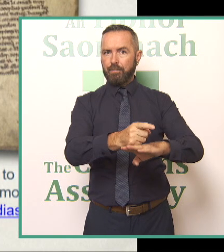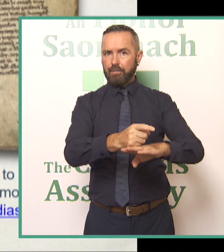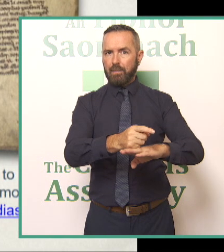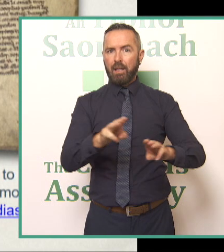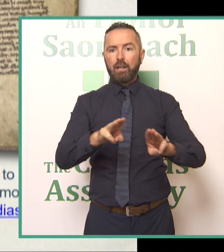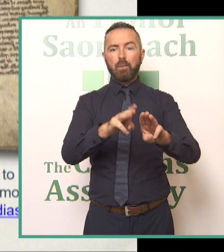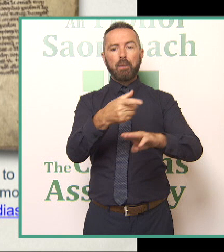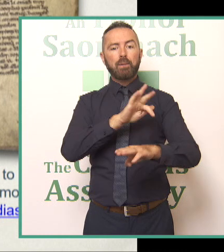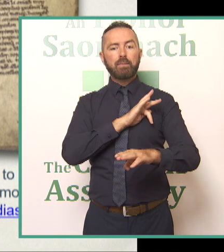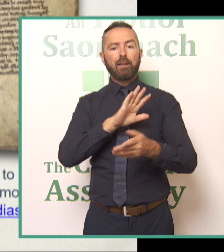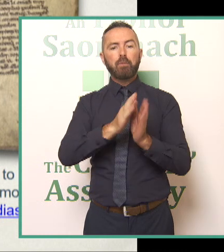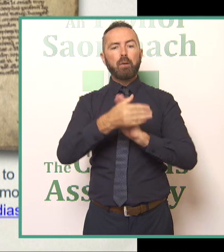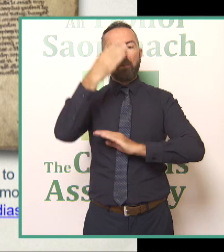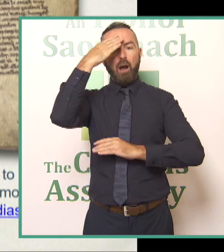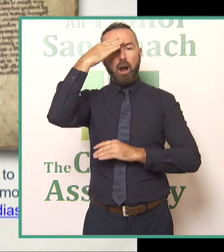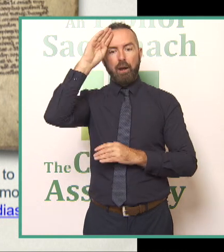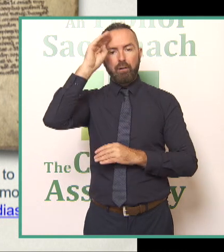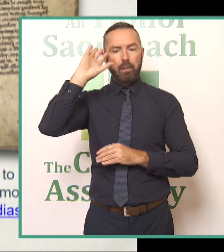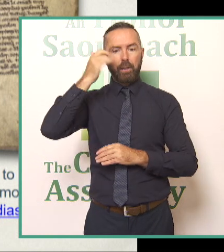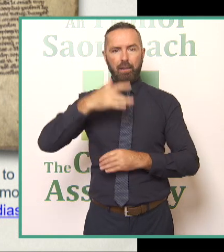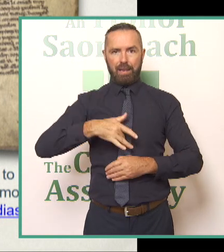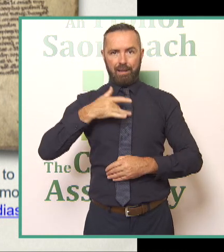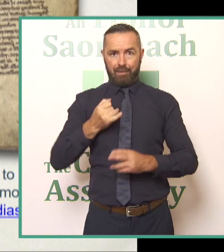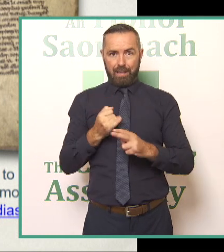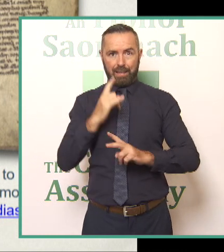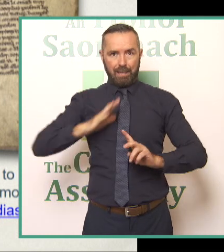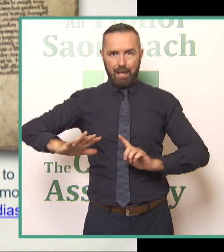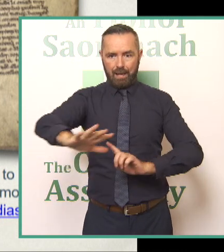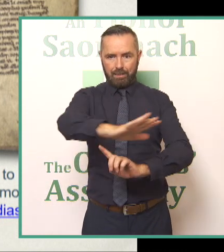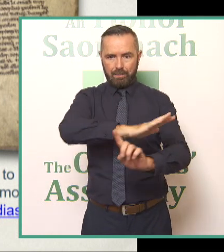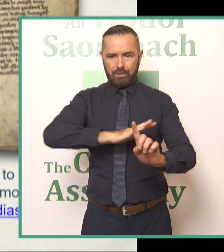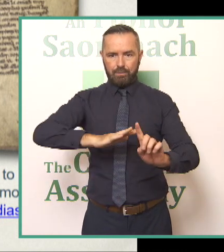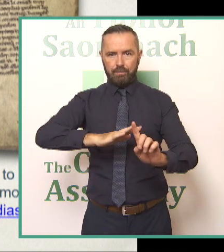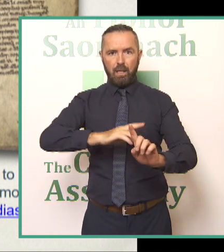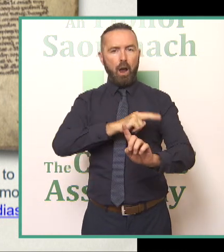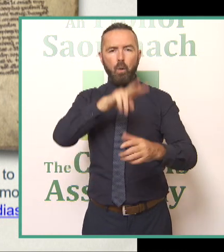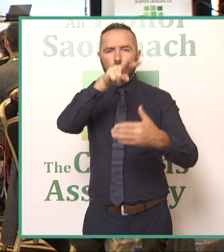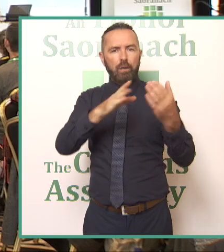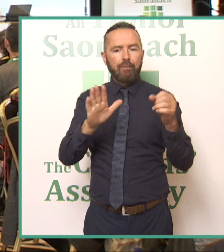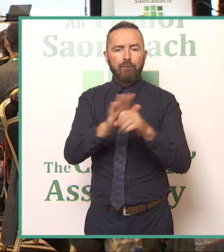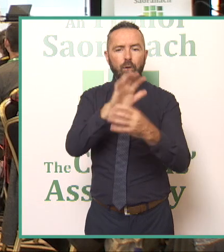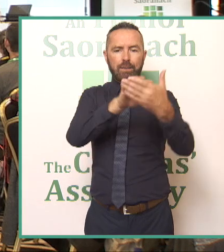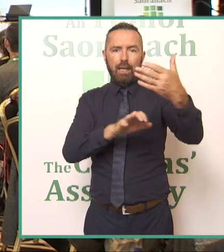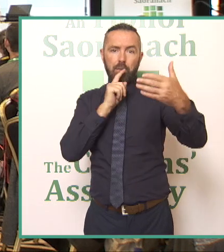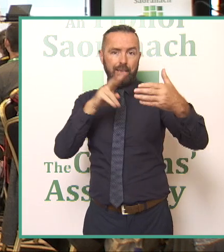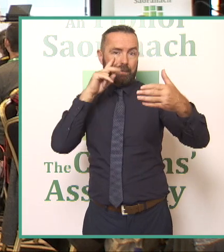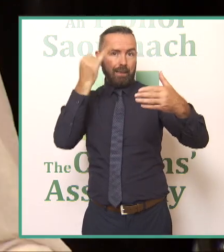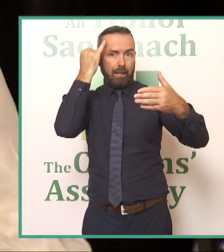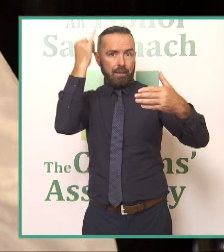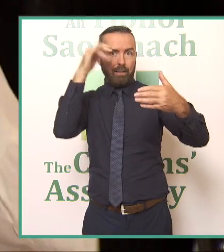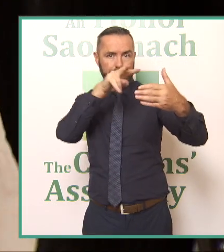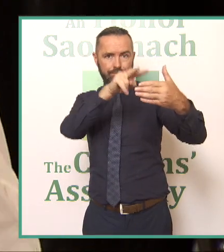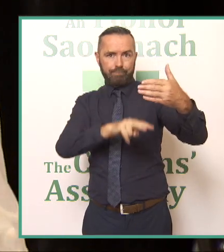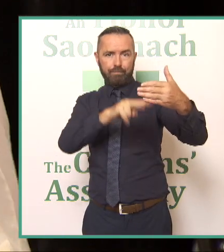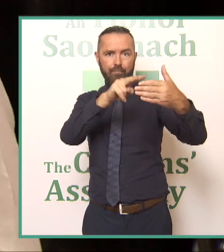the people themselves become Irish because they're living within that landscape. Now, I'm not going to read through the whole text, but you can see the idea